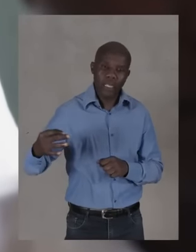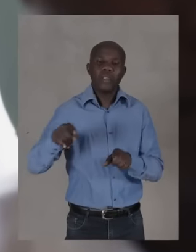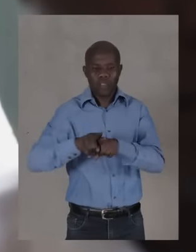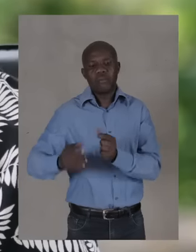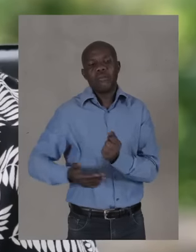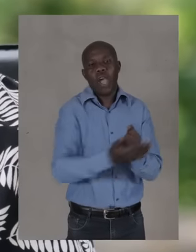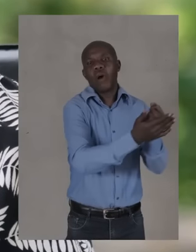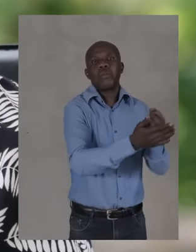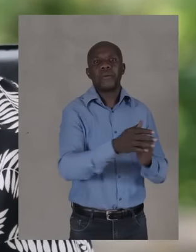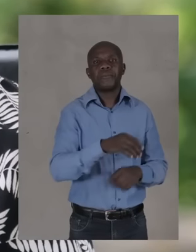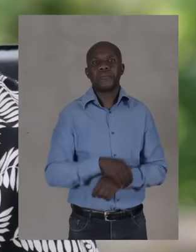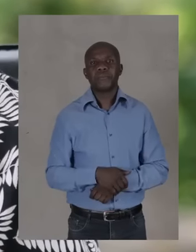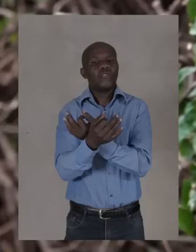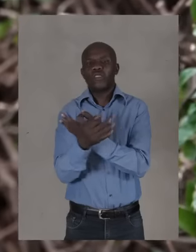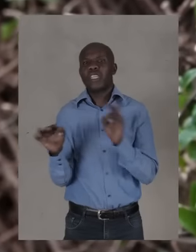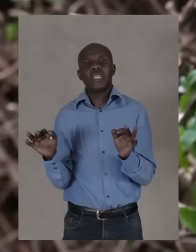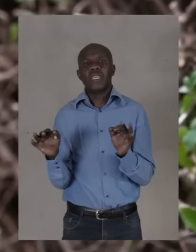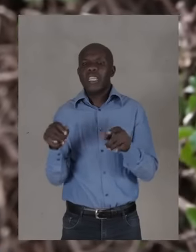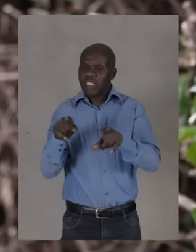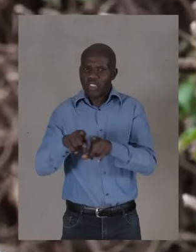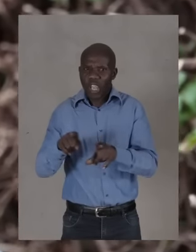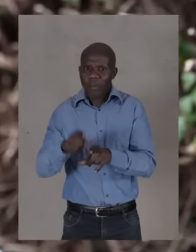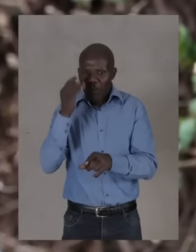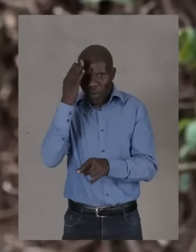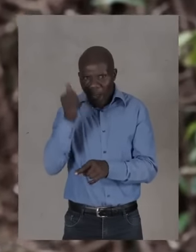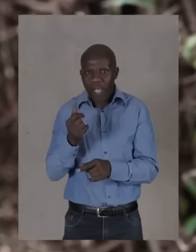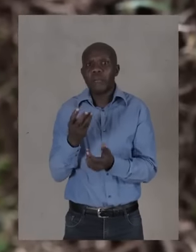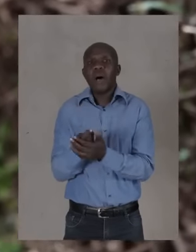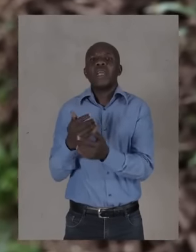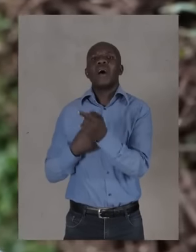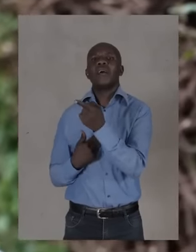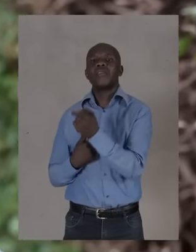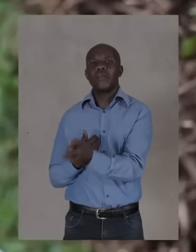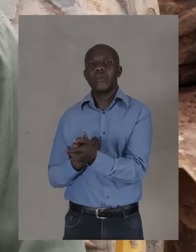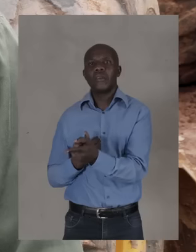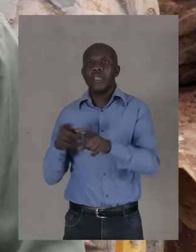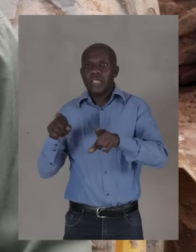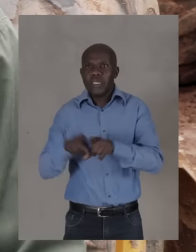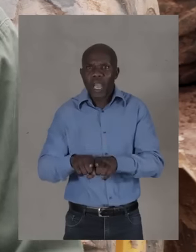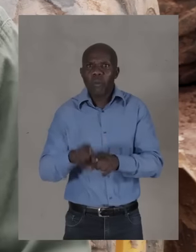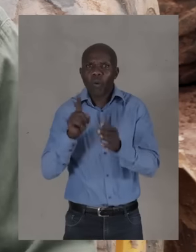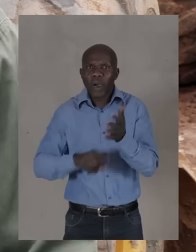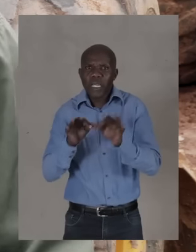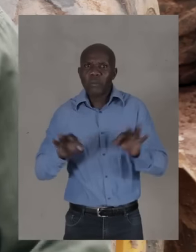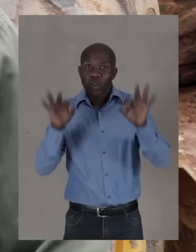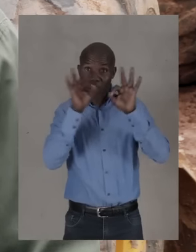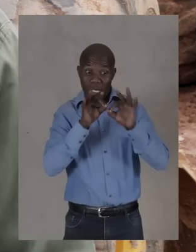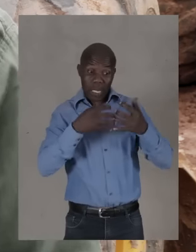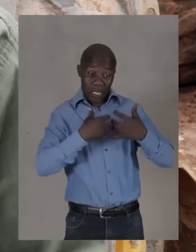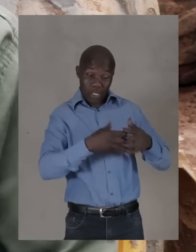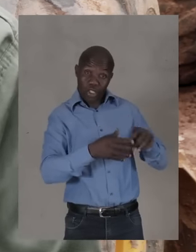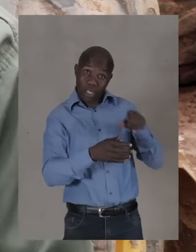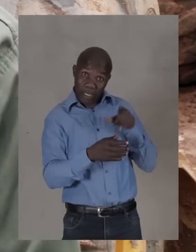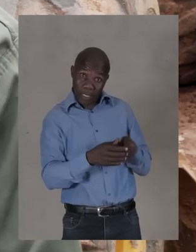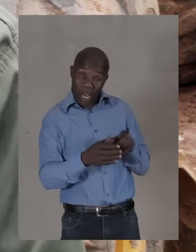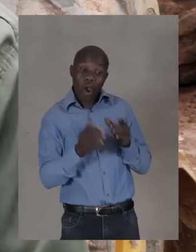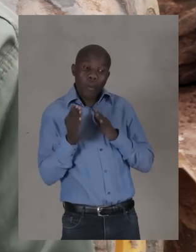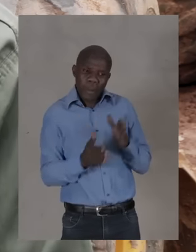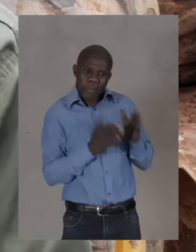apply and they will be helped. Heavy equipment engineering is all about repairing